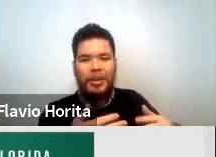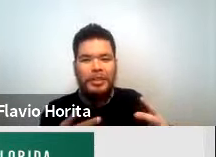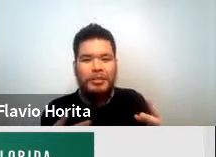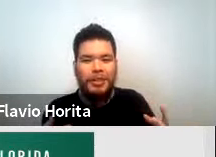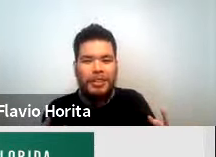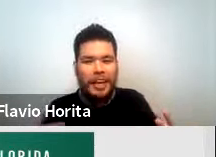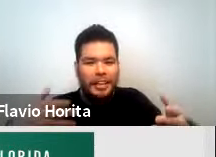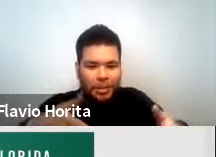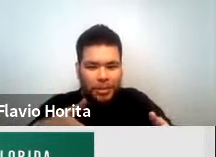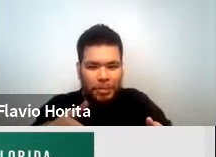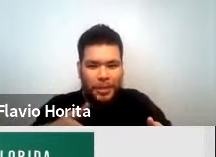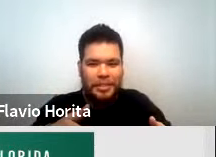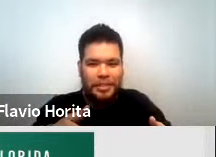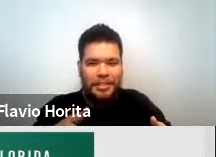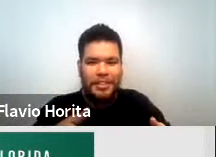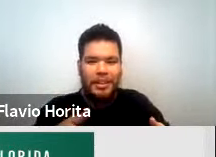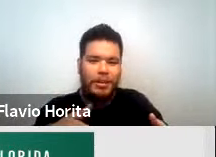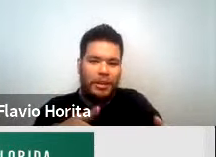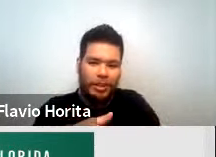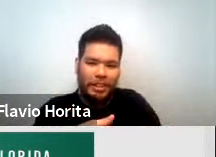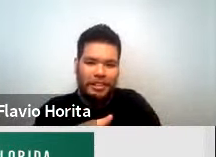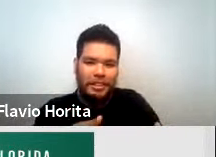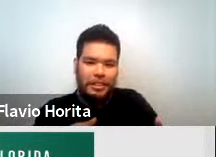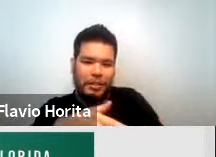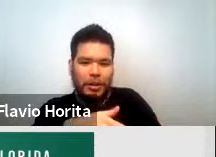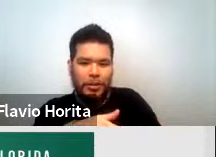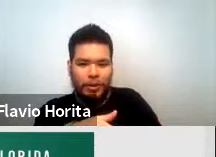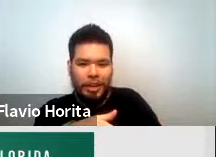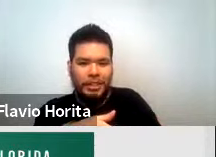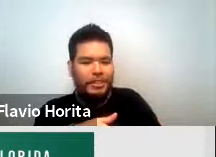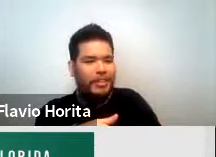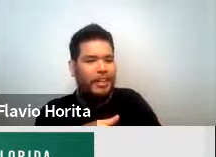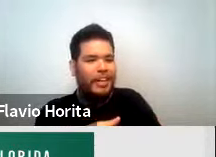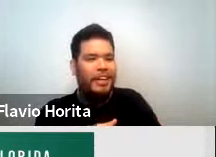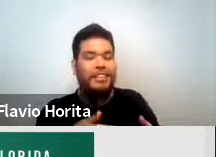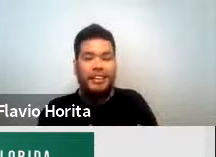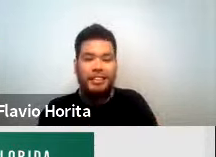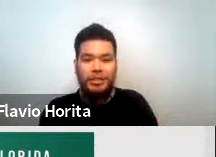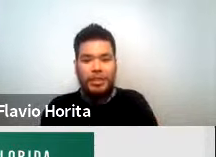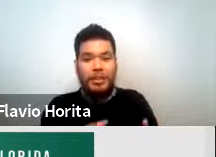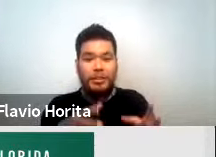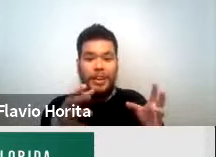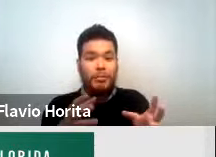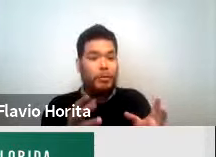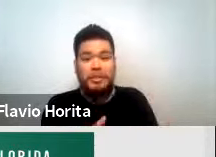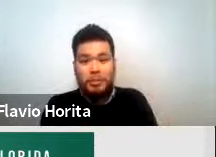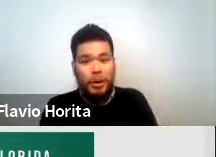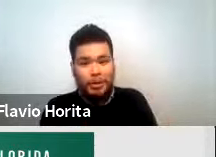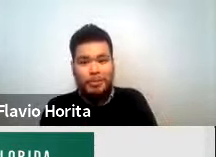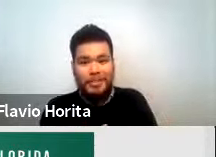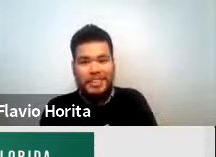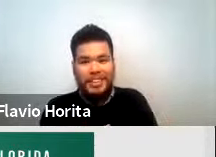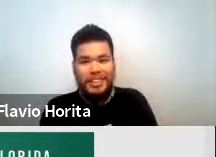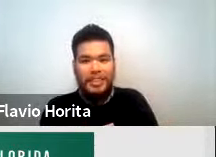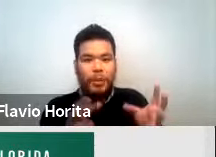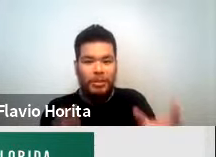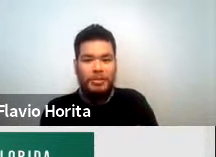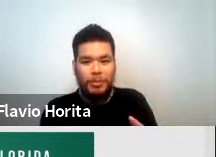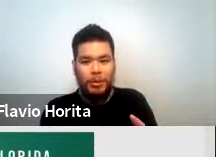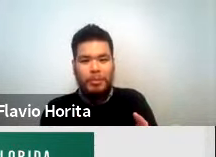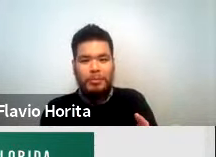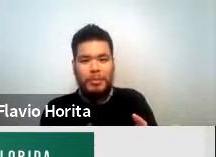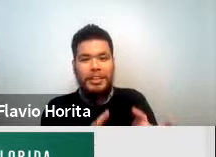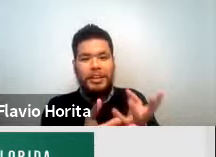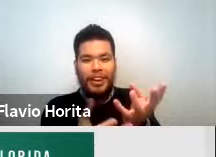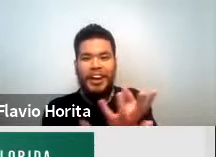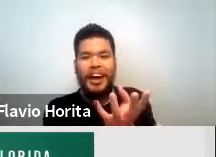know? So how can you get into the business or the organization or the corporation? And then you start to ask, what is the problem? Let's model